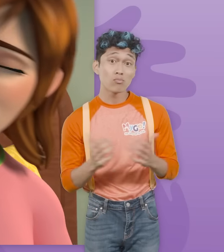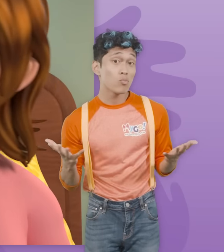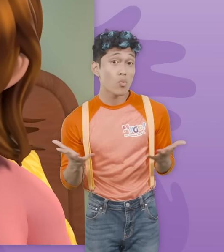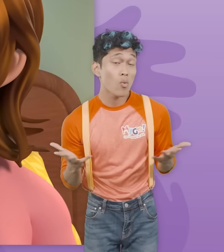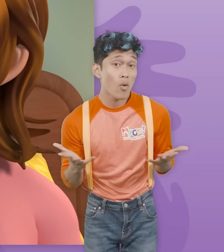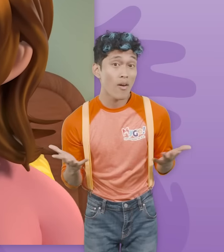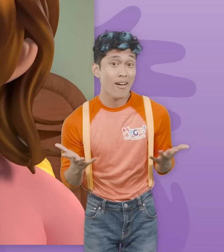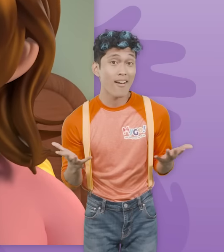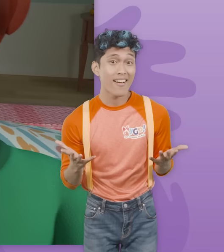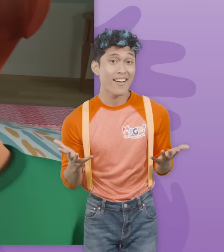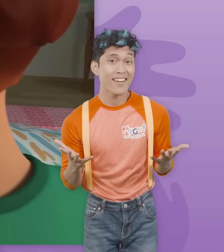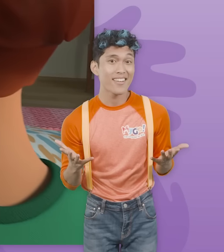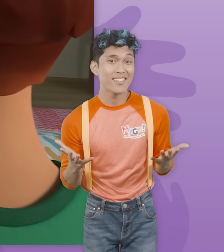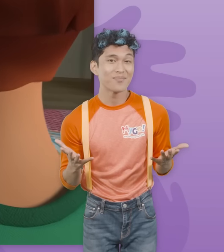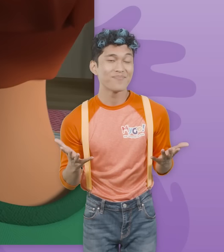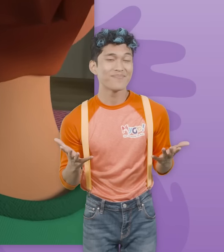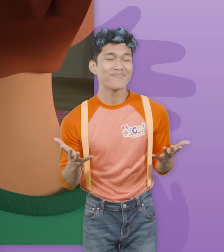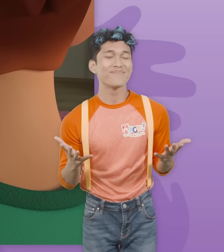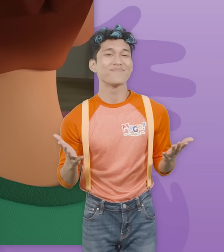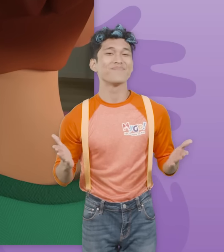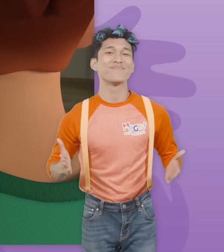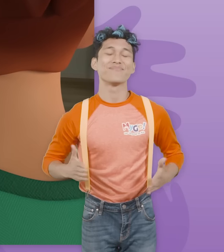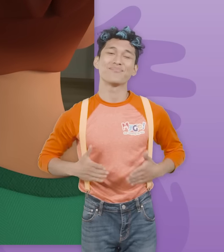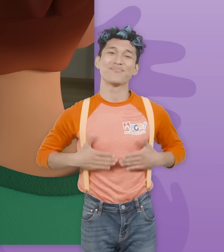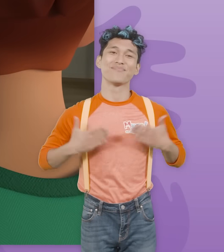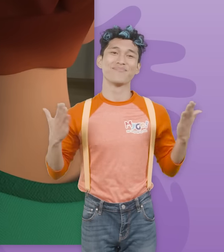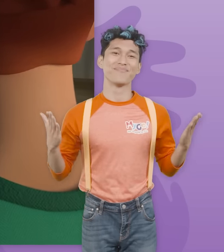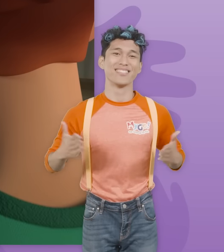with joy